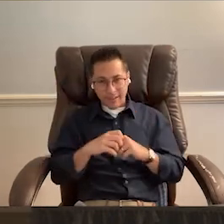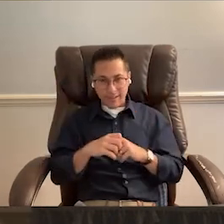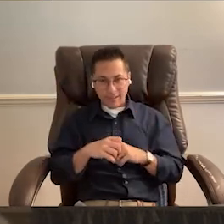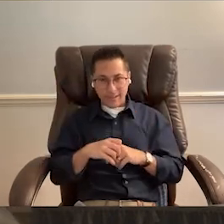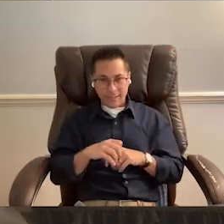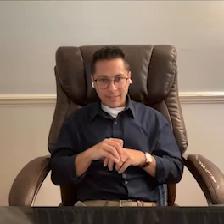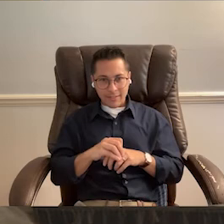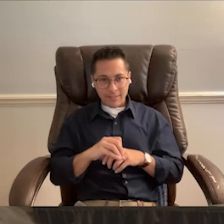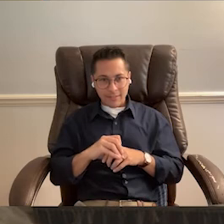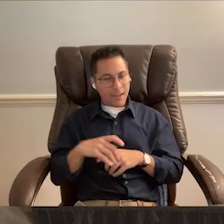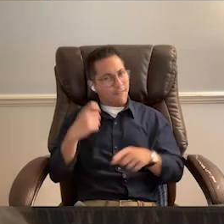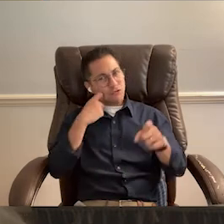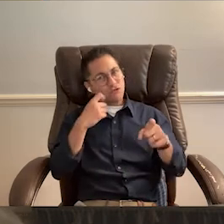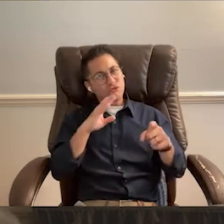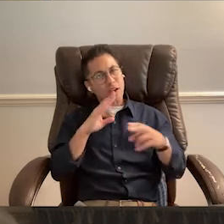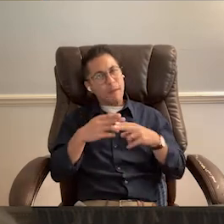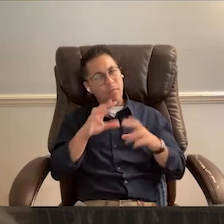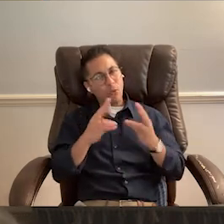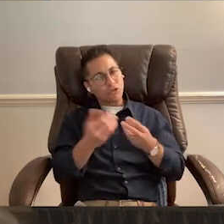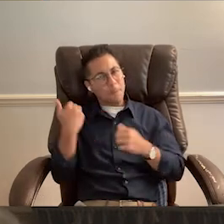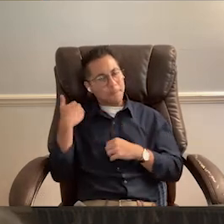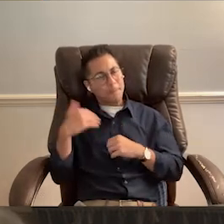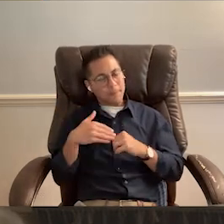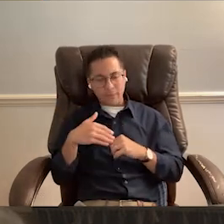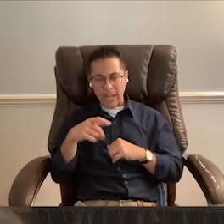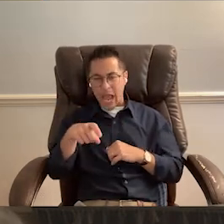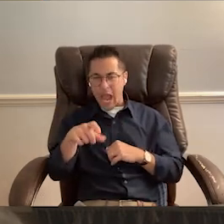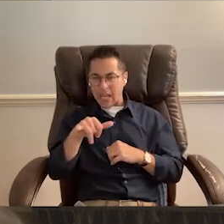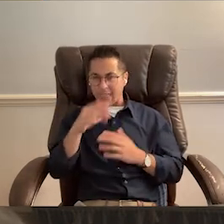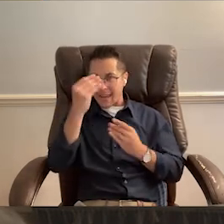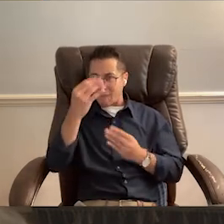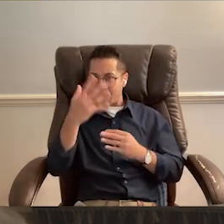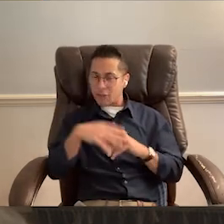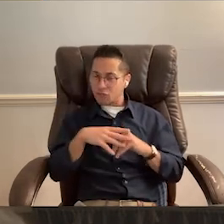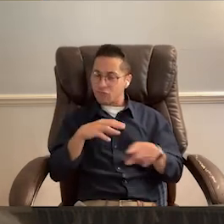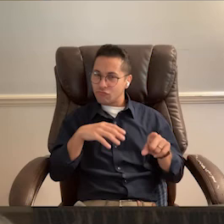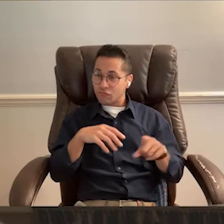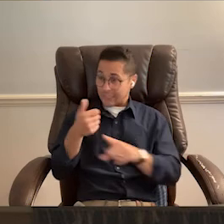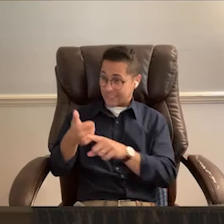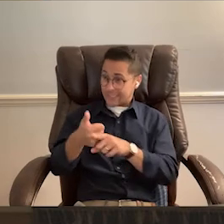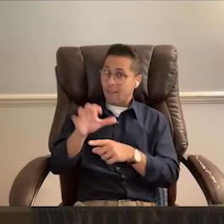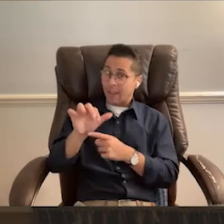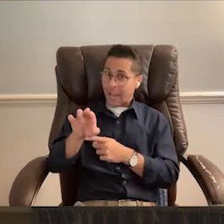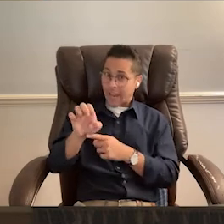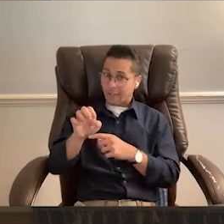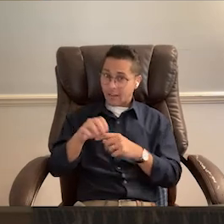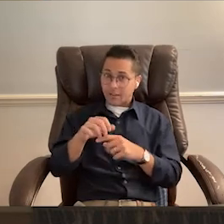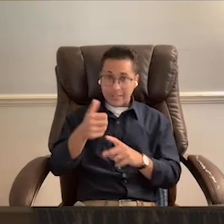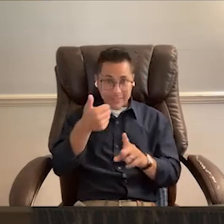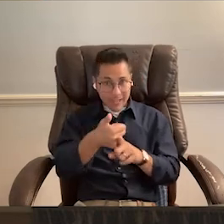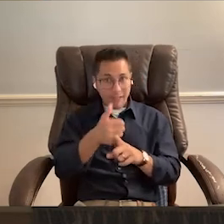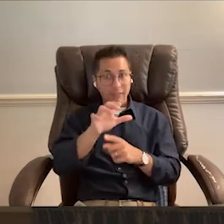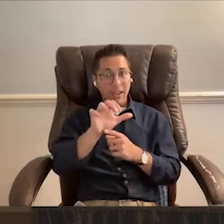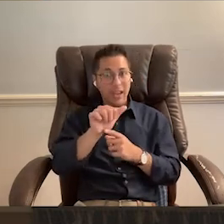topic. Right? Information on what? No, right, on what you taught, you said the class, right? Yeah. So